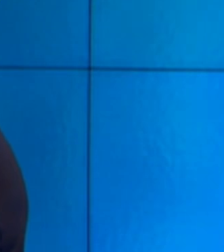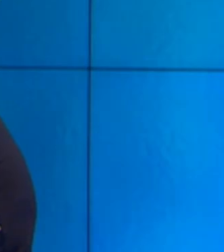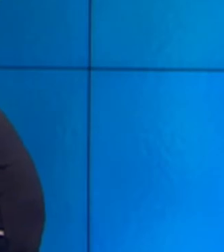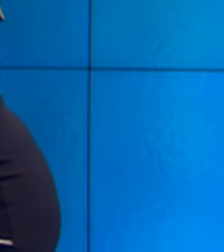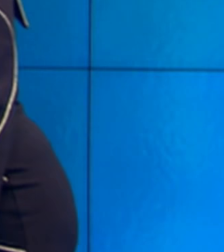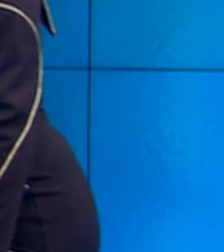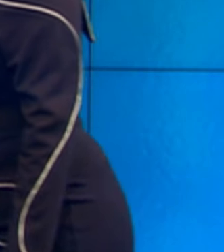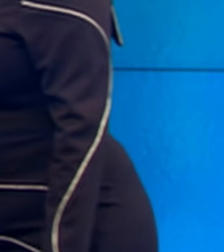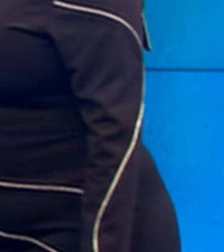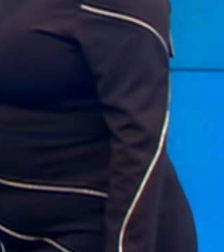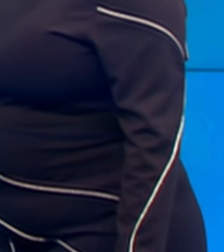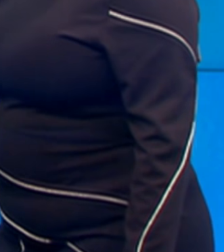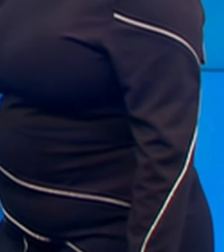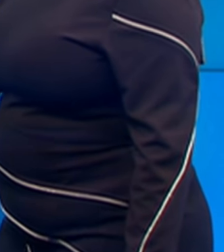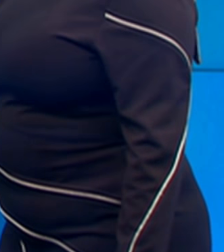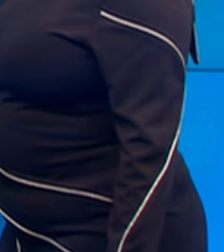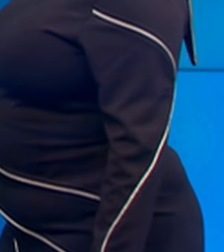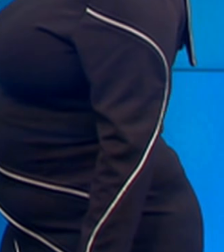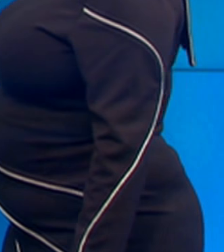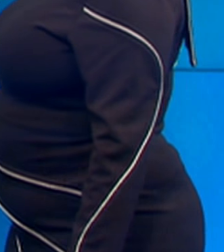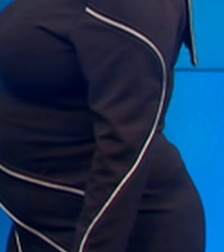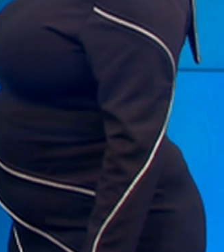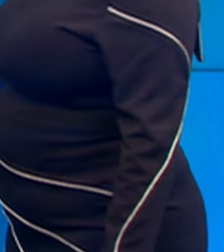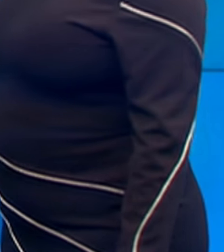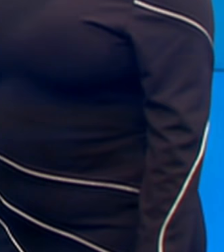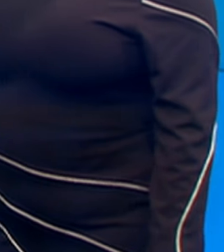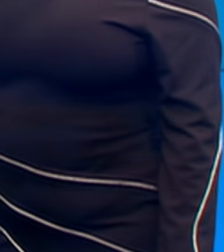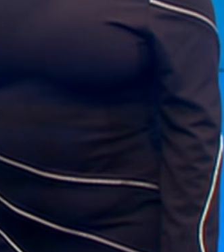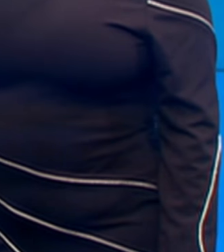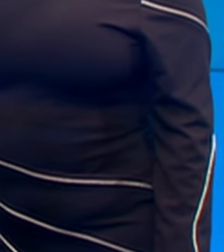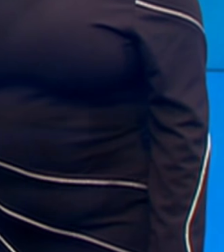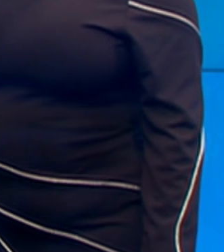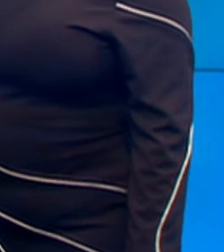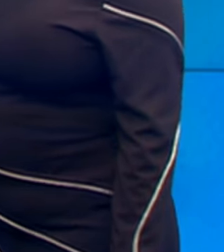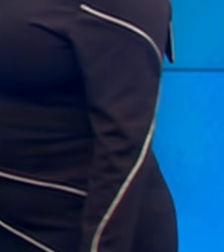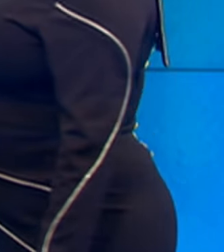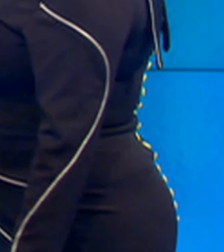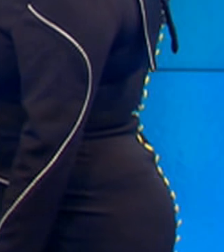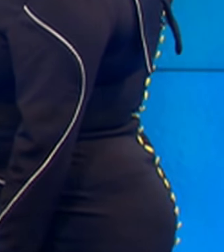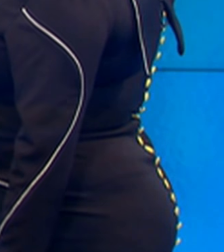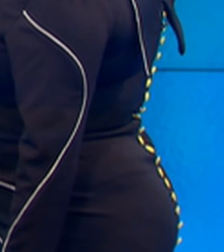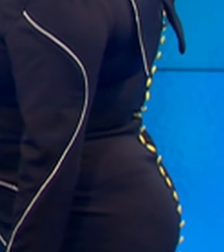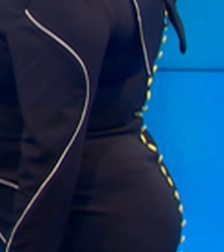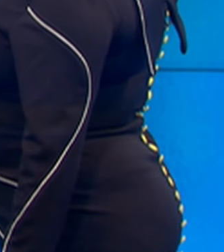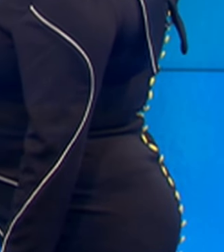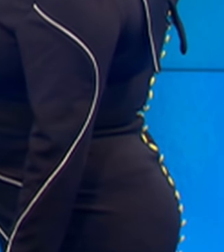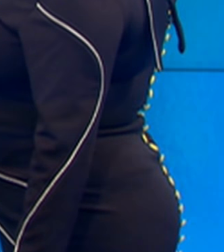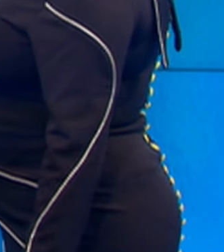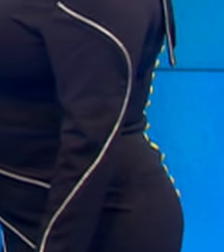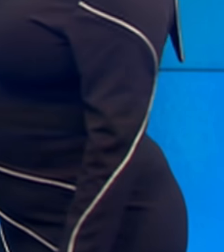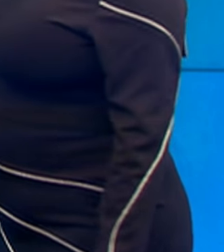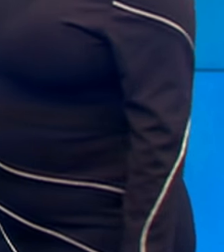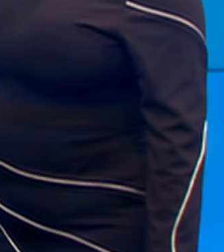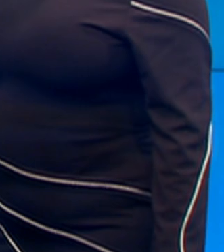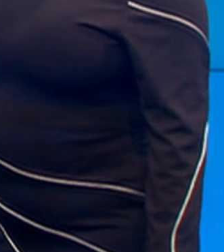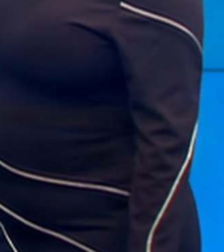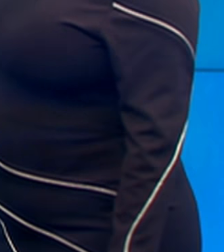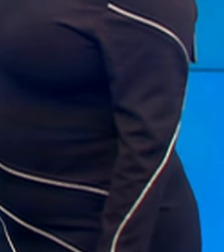tutlang ka lebopong la lewatle go tloga go la Motsekapa go tsenela gona godimo go la Eastern Cape ke re itlhokomele re le dikarolo tseo go na le temošo e nngwe e leng